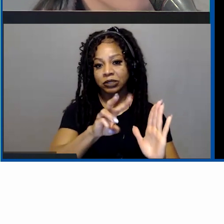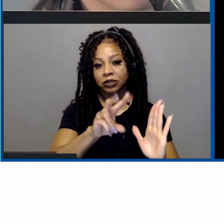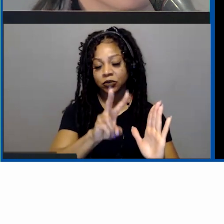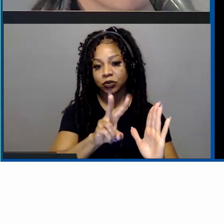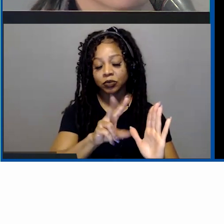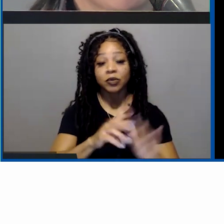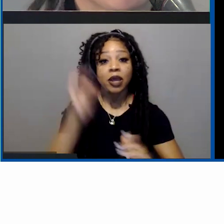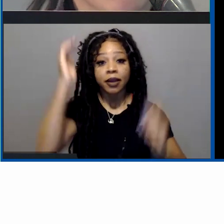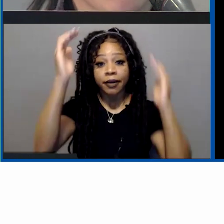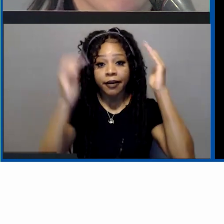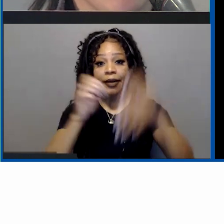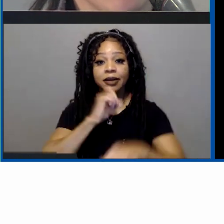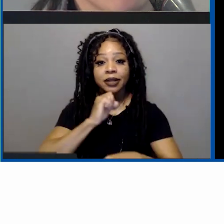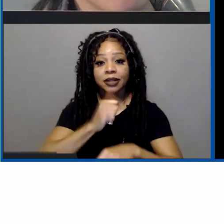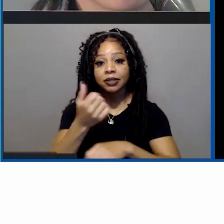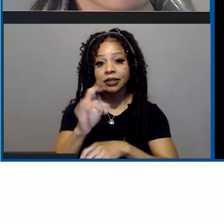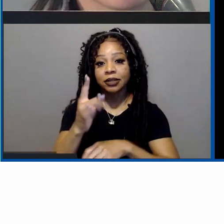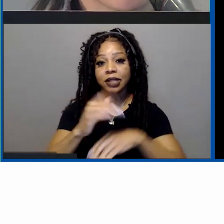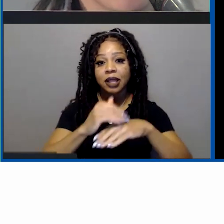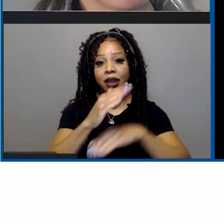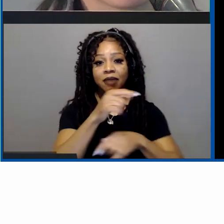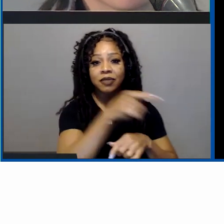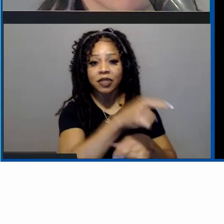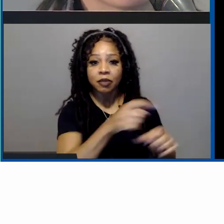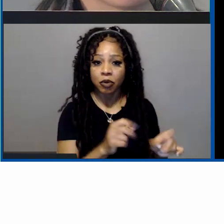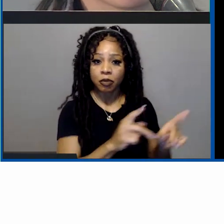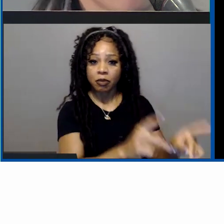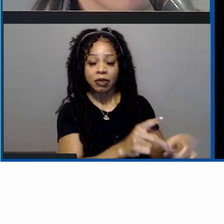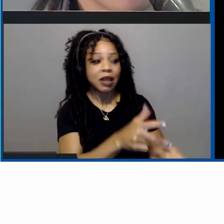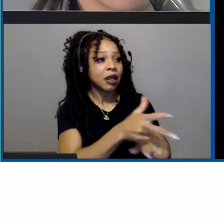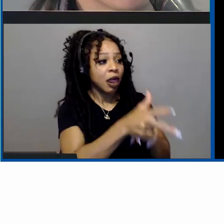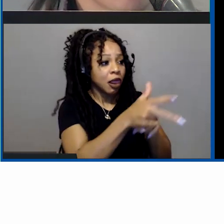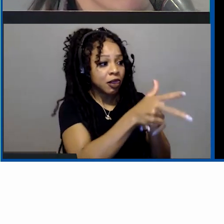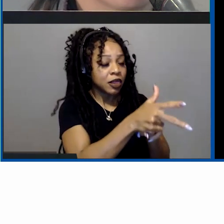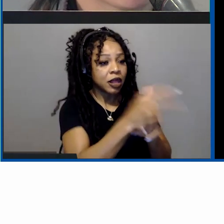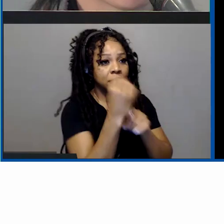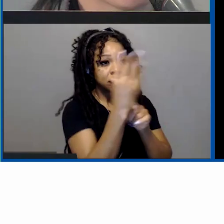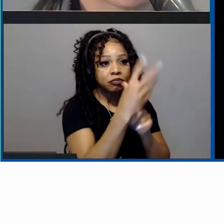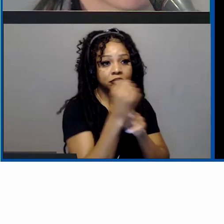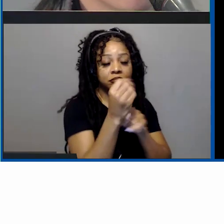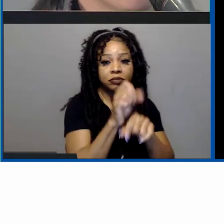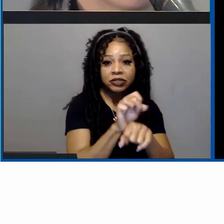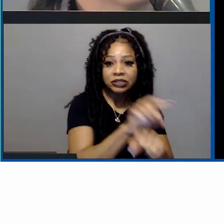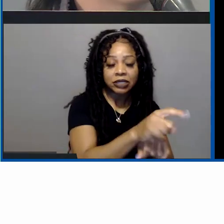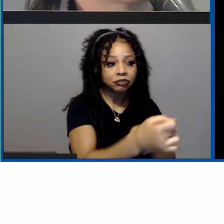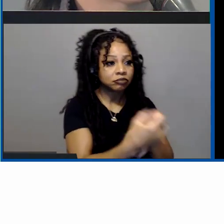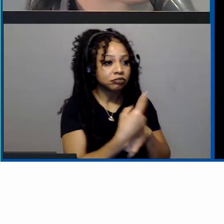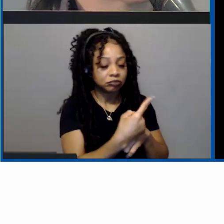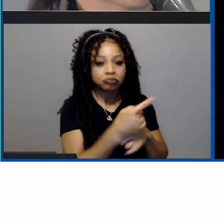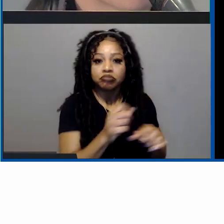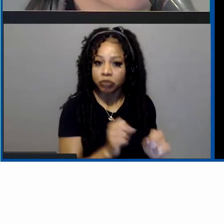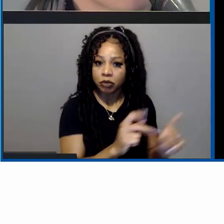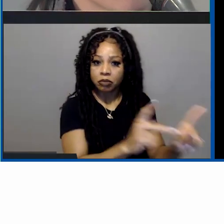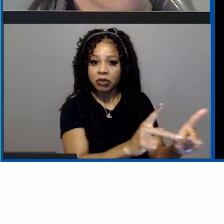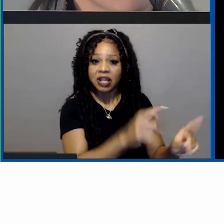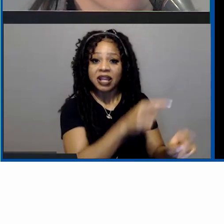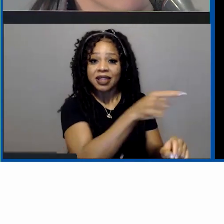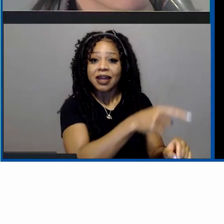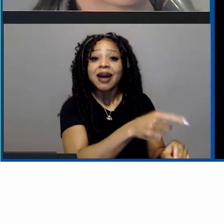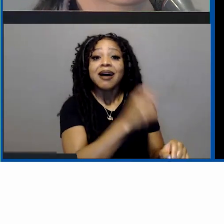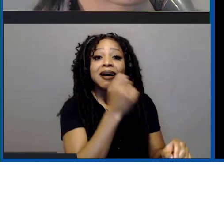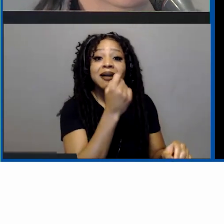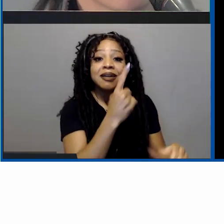Adults over the age of 18 are allowed to take, send, etc., intimate images. To share those